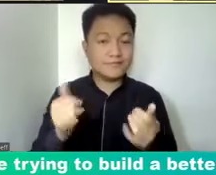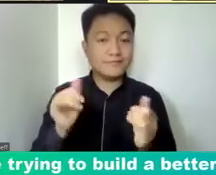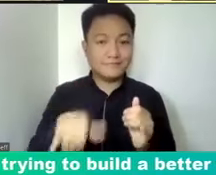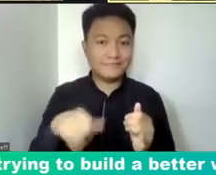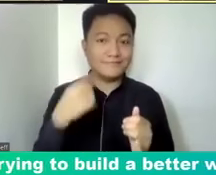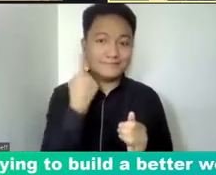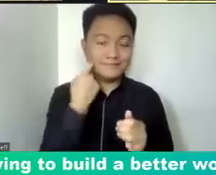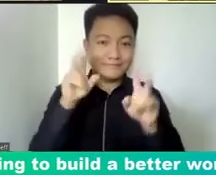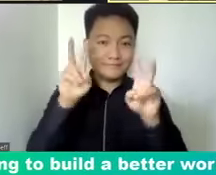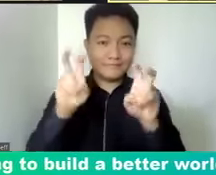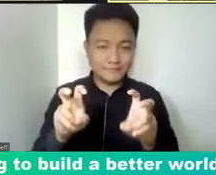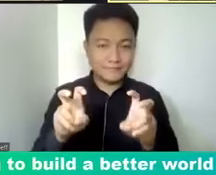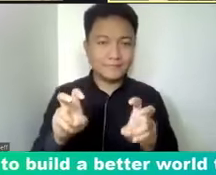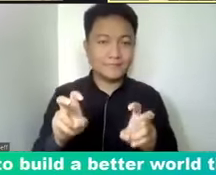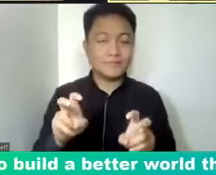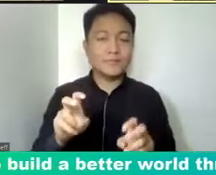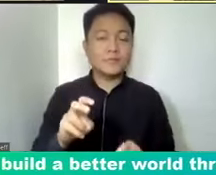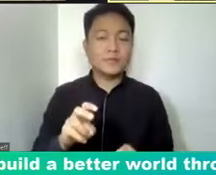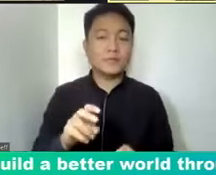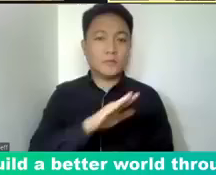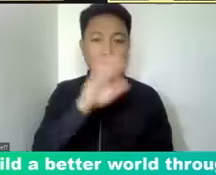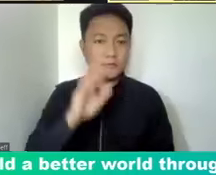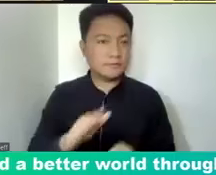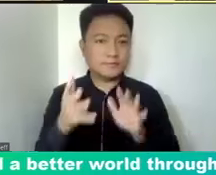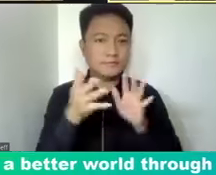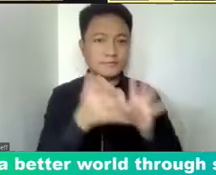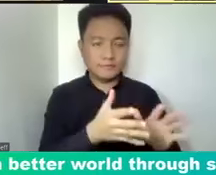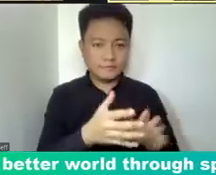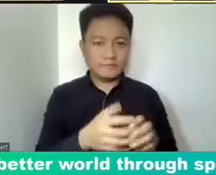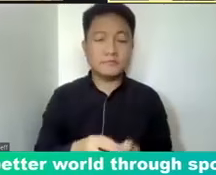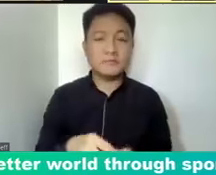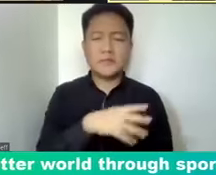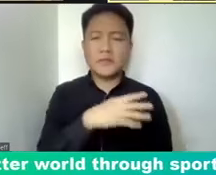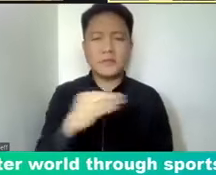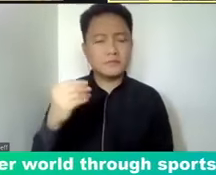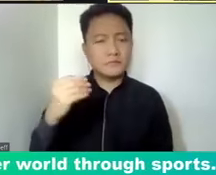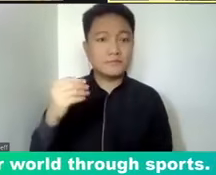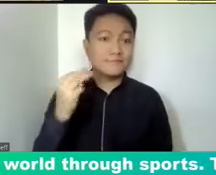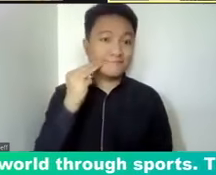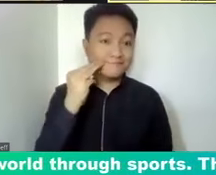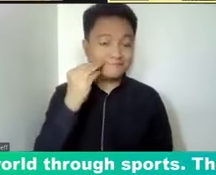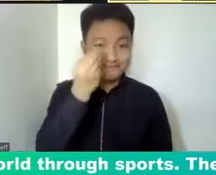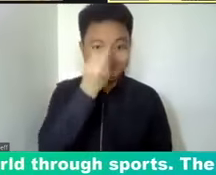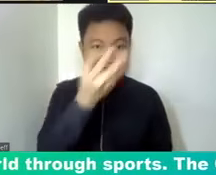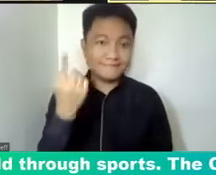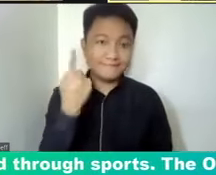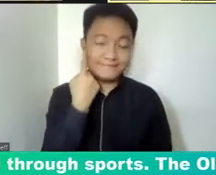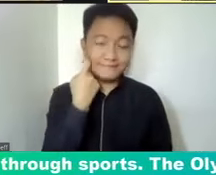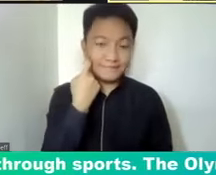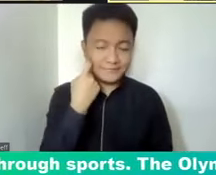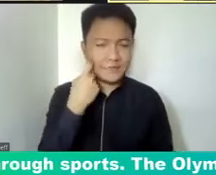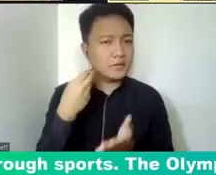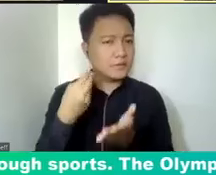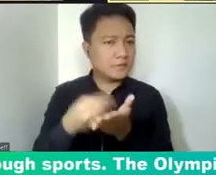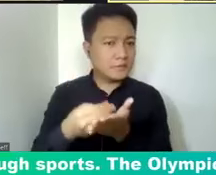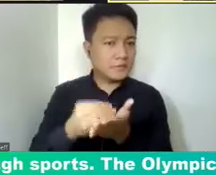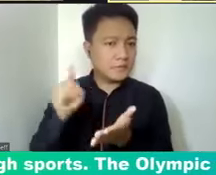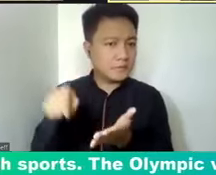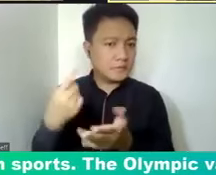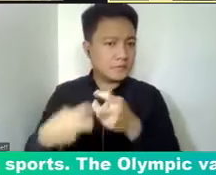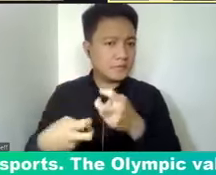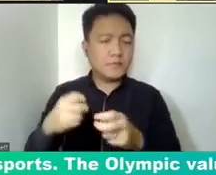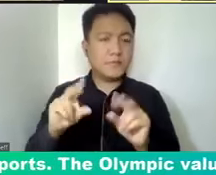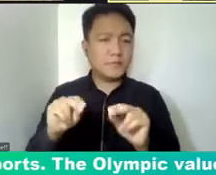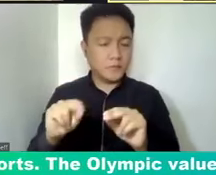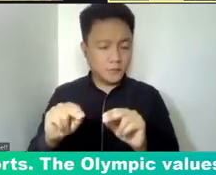time, there's also effort and talent. And so that's why we're all here today. Thank you, Mikey. Later, we will be asking you questions. But for